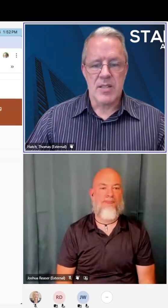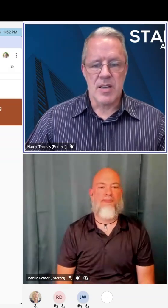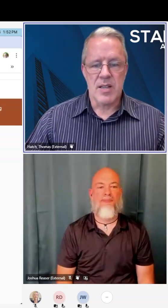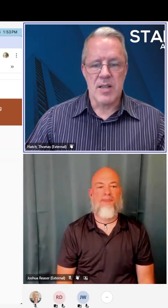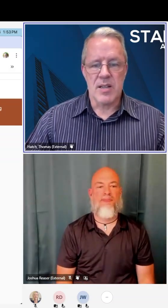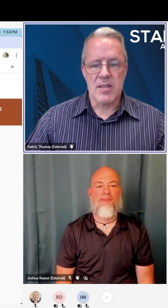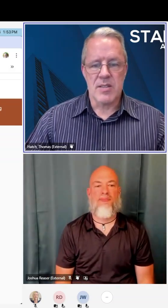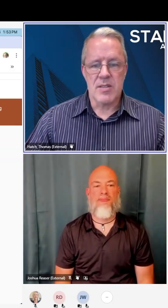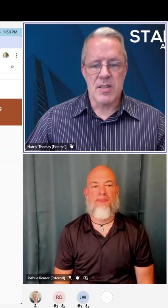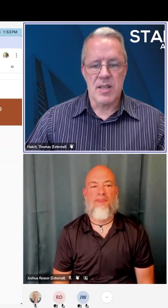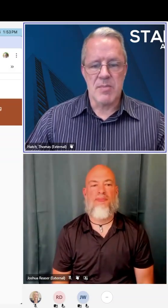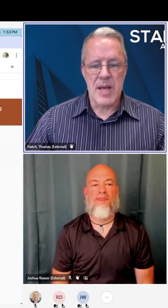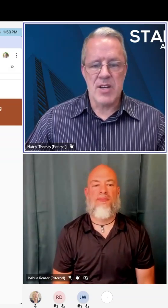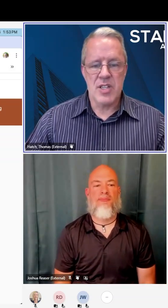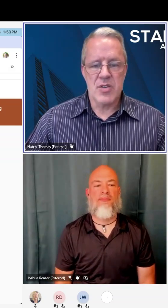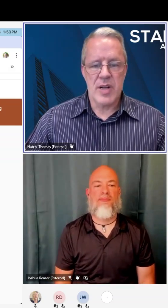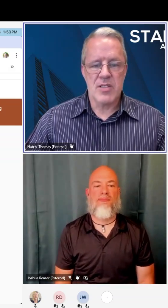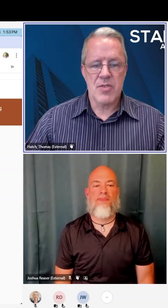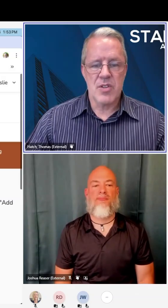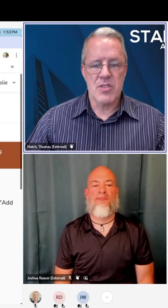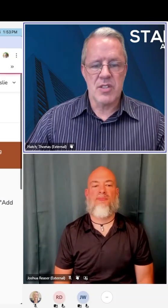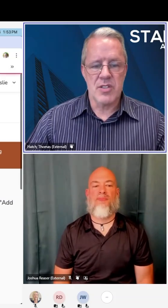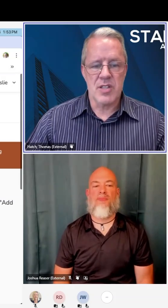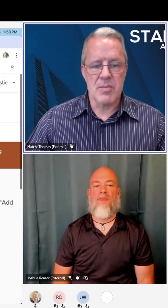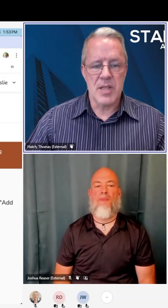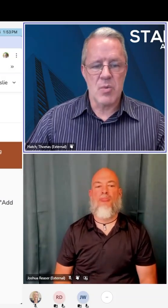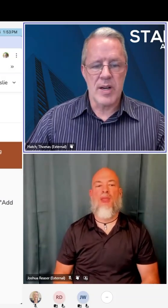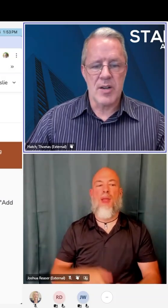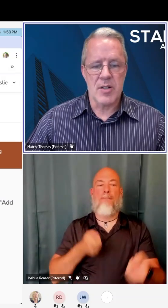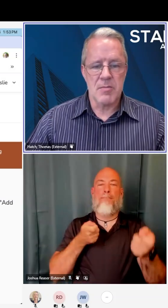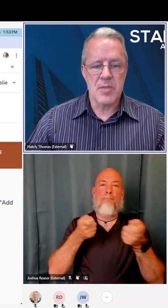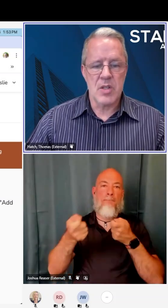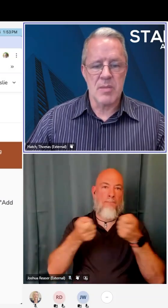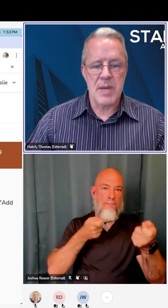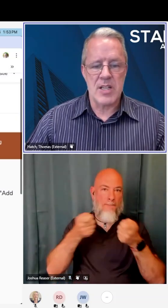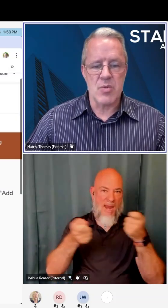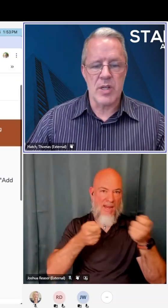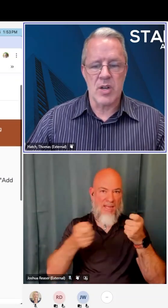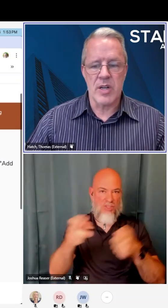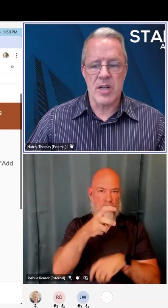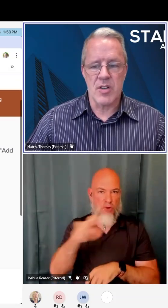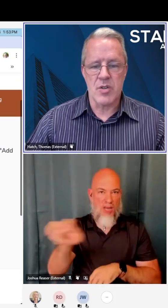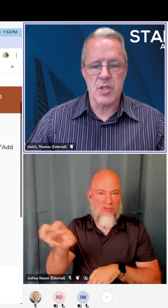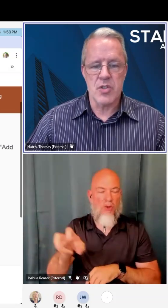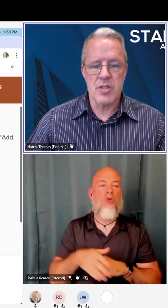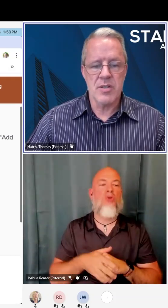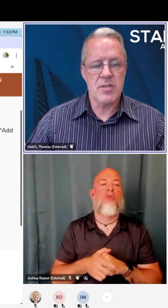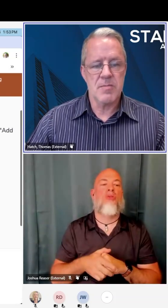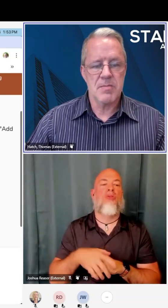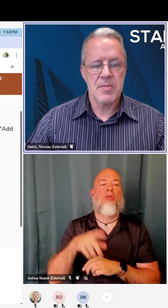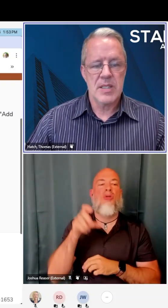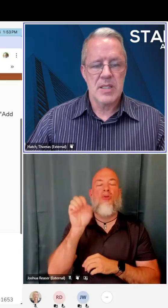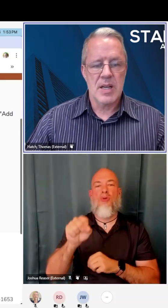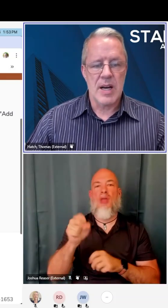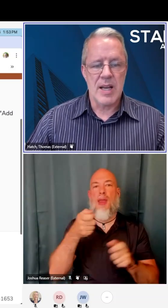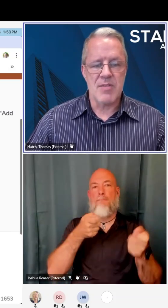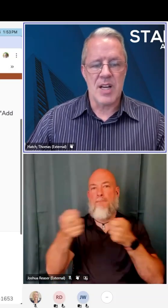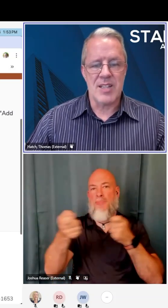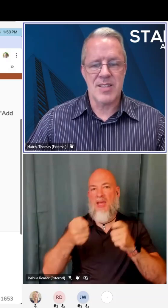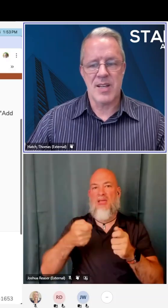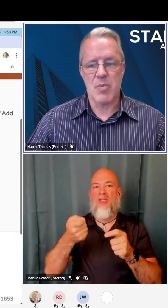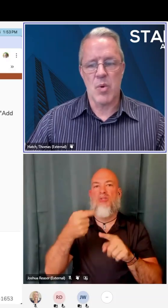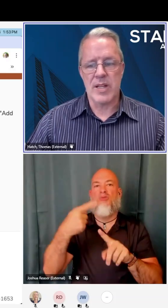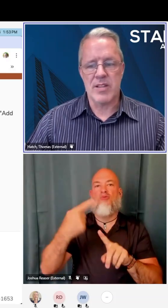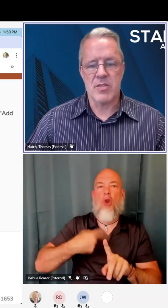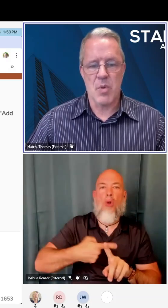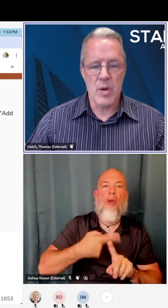All right. In managing transfers, this is something where you can manage recurring contributions. I have